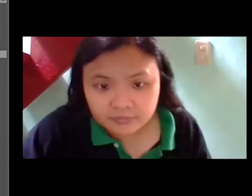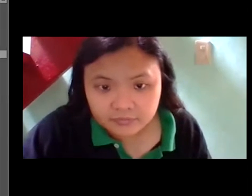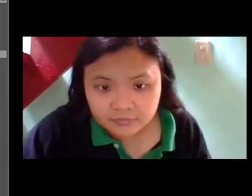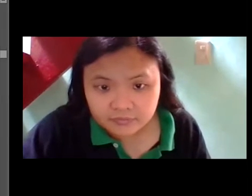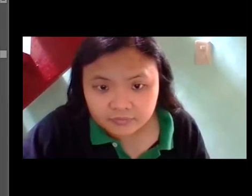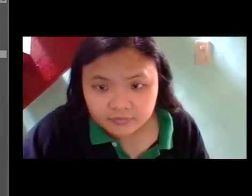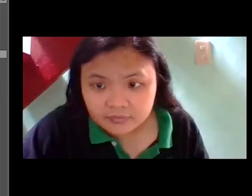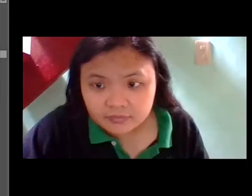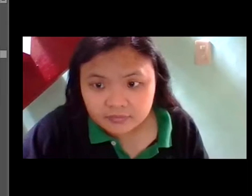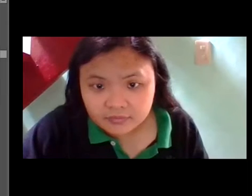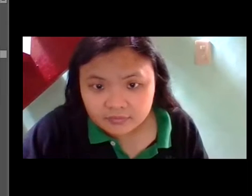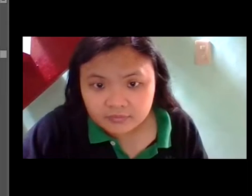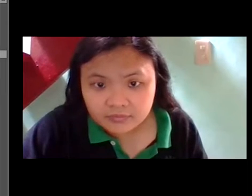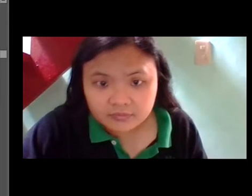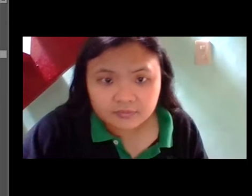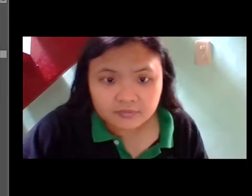big movement?